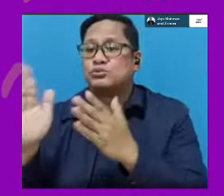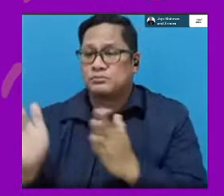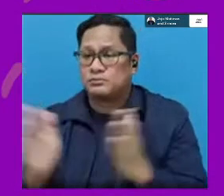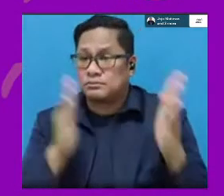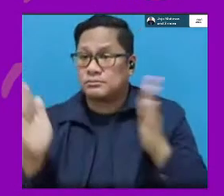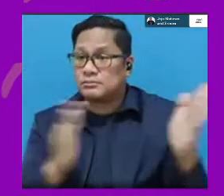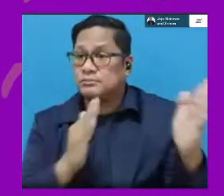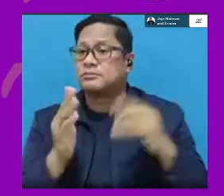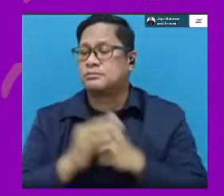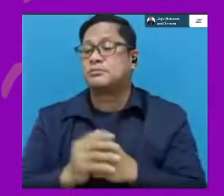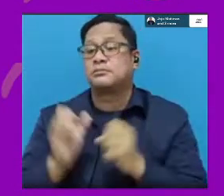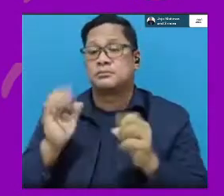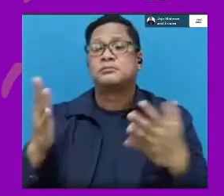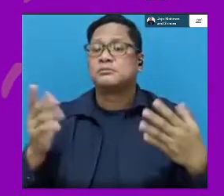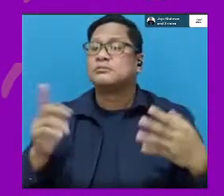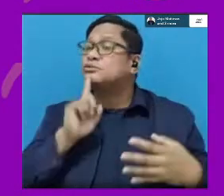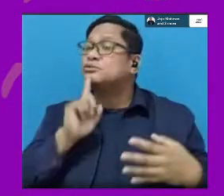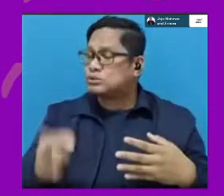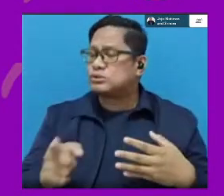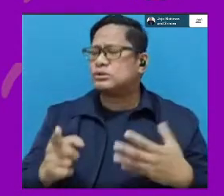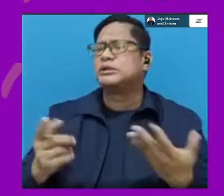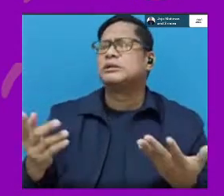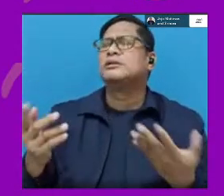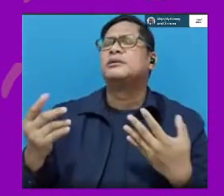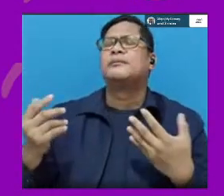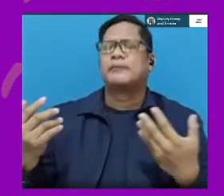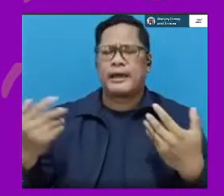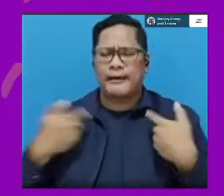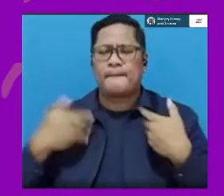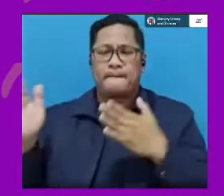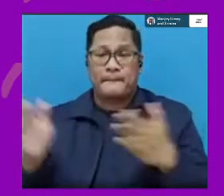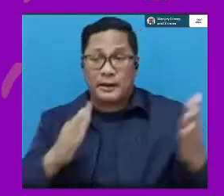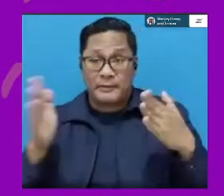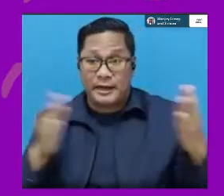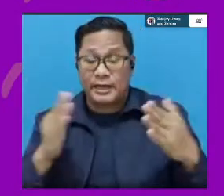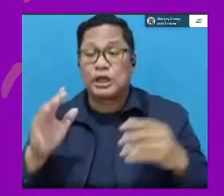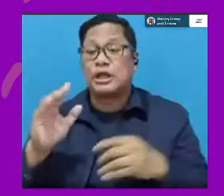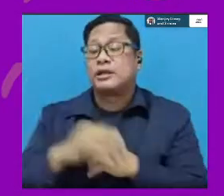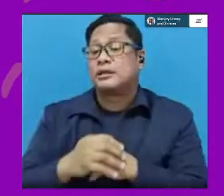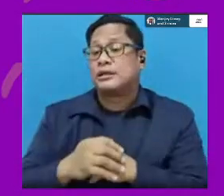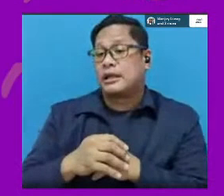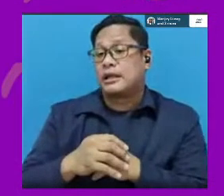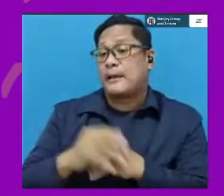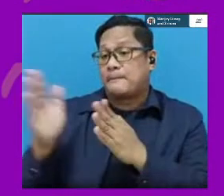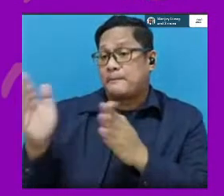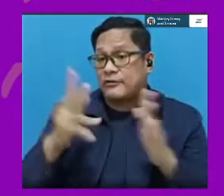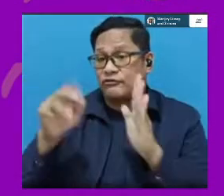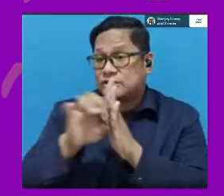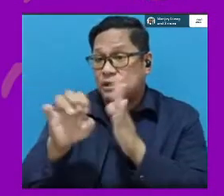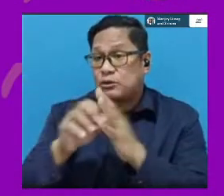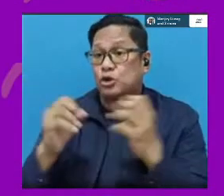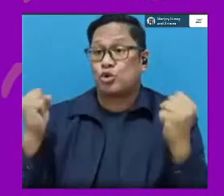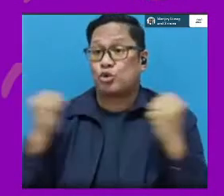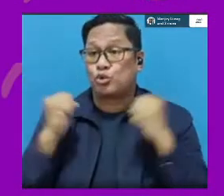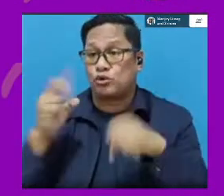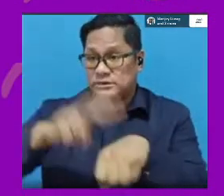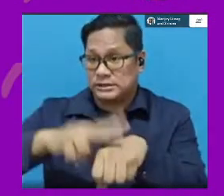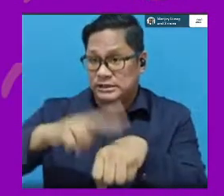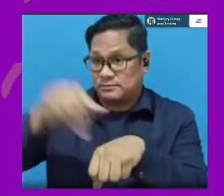have prepared contingency plans, for example, in terms of cold chain for the vaccines.